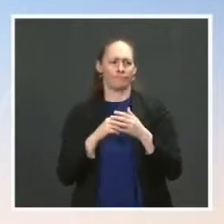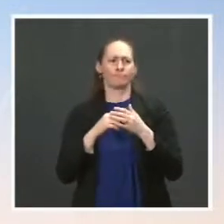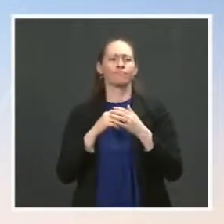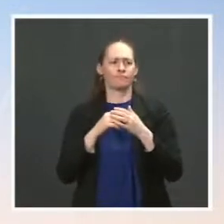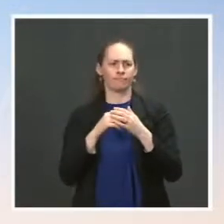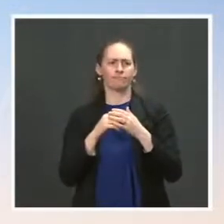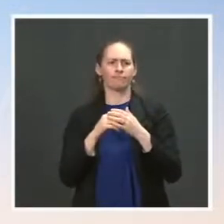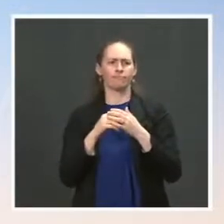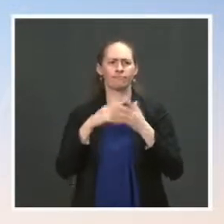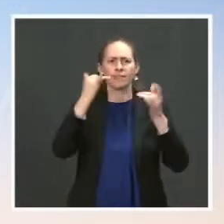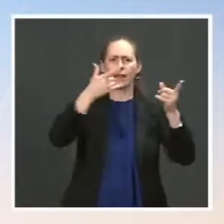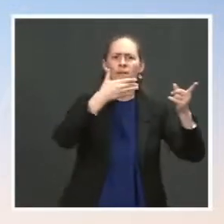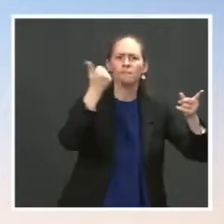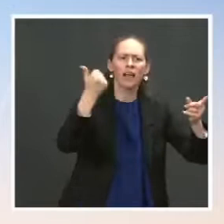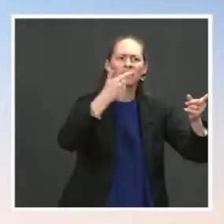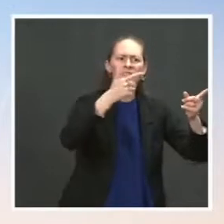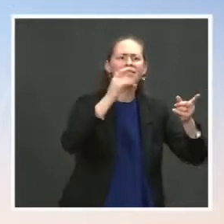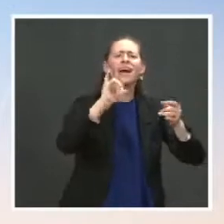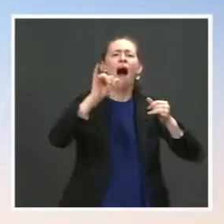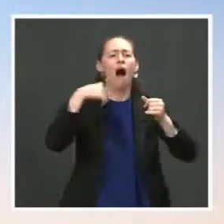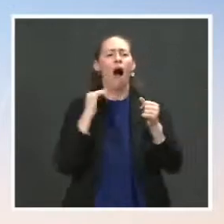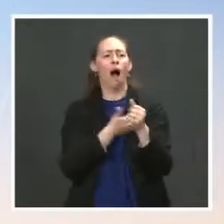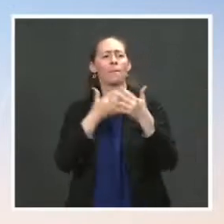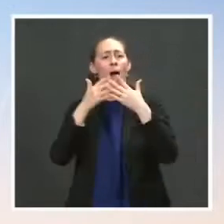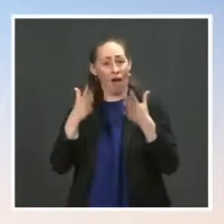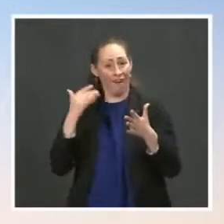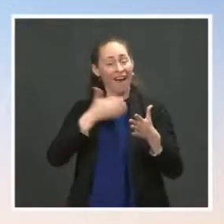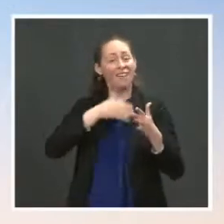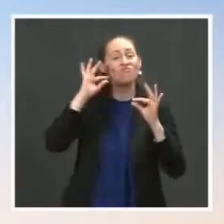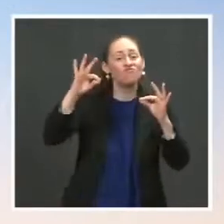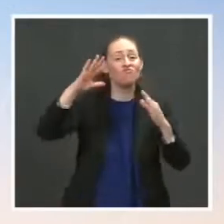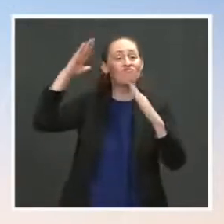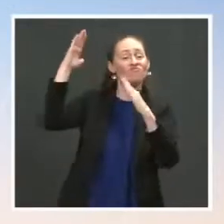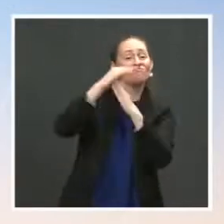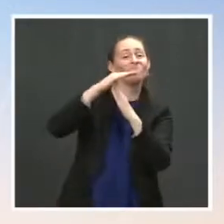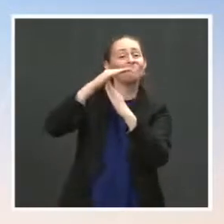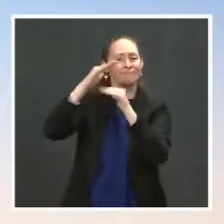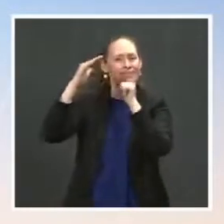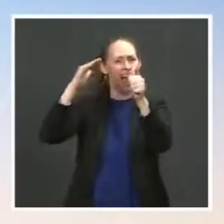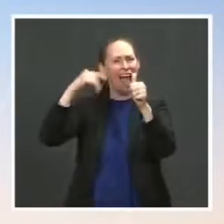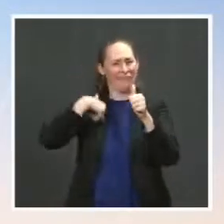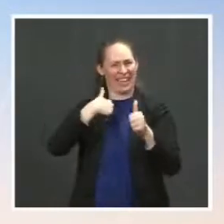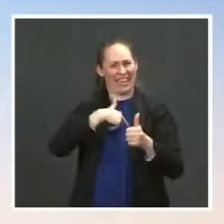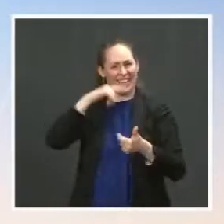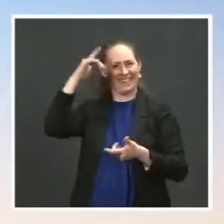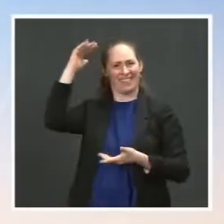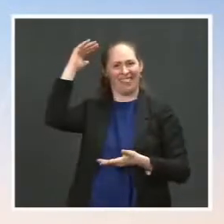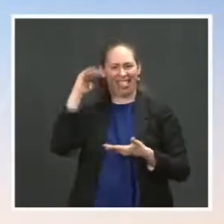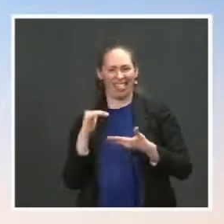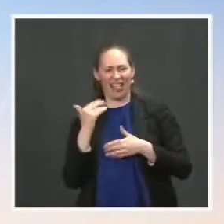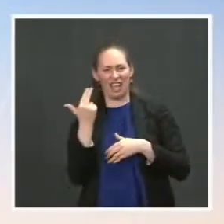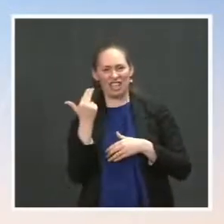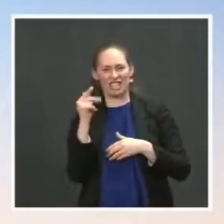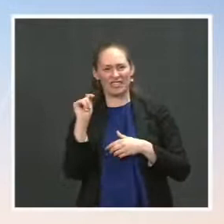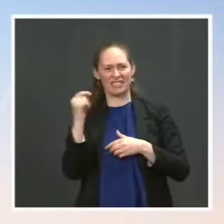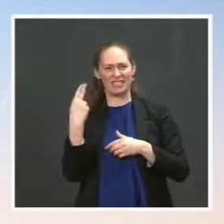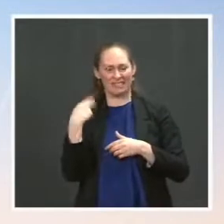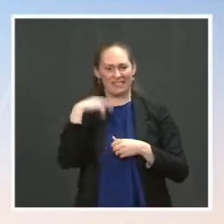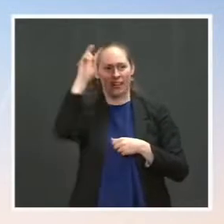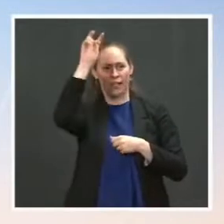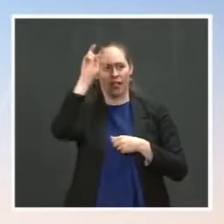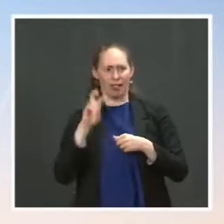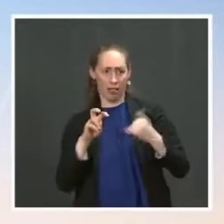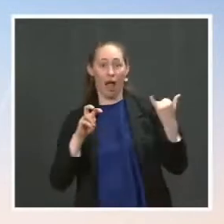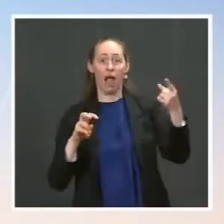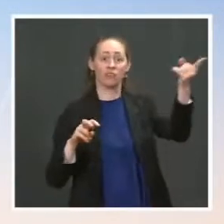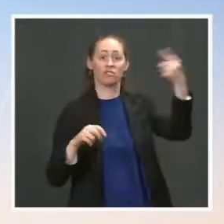Only America's not in first place in infrastructure. Like I said, we're in 13th. So when you have a strategic competitor like China investing sometimes multiples